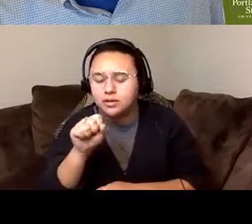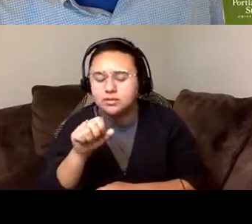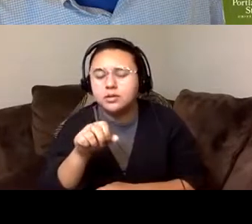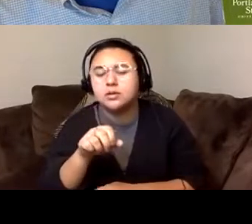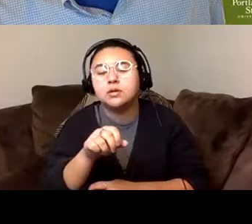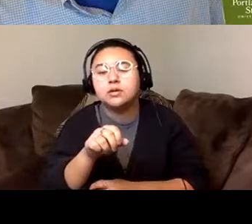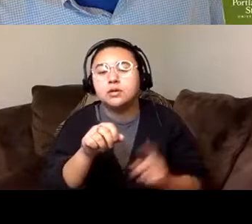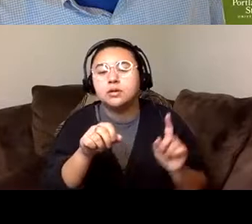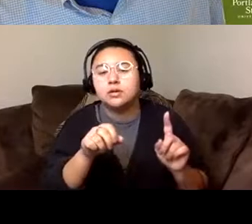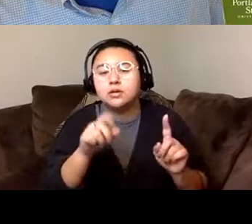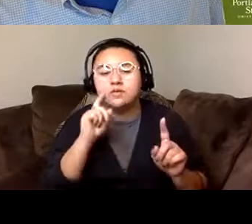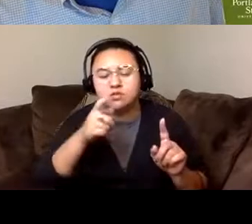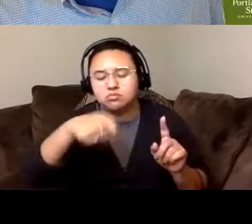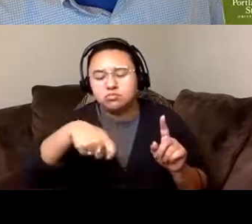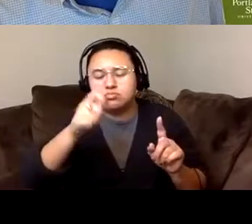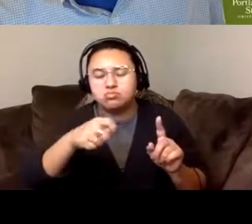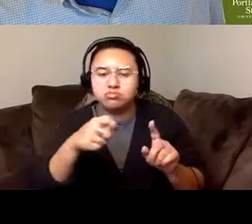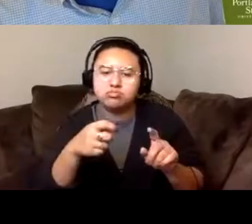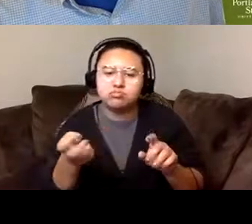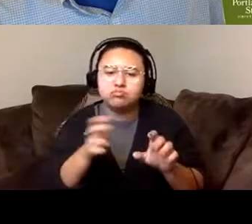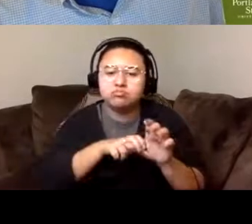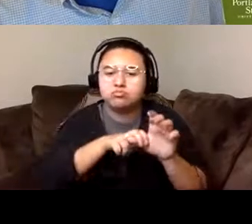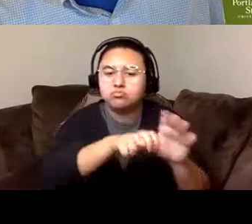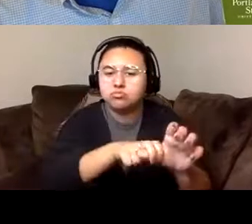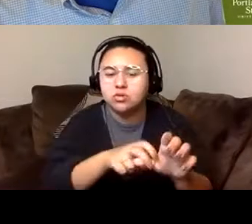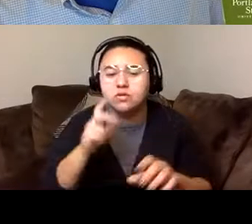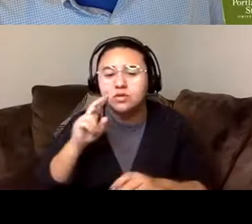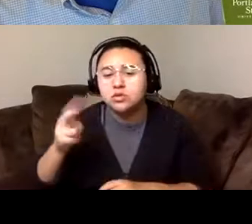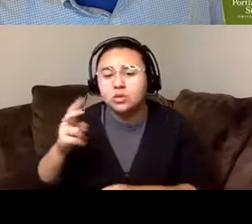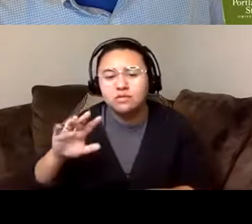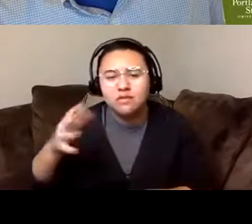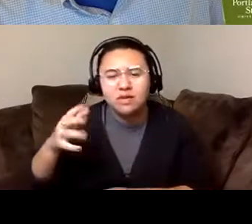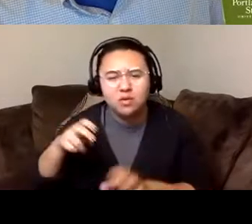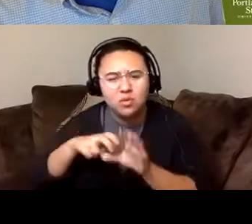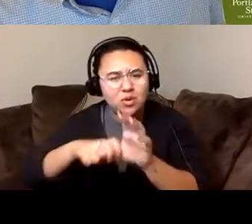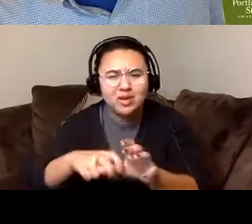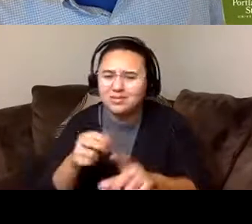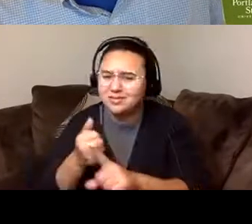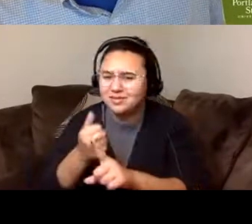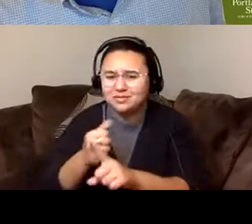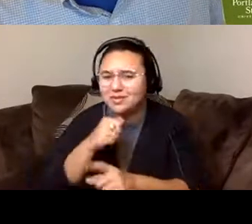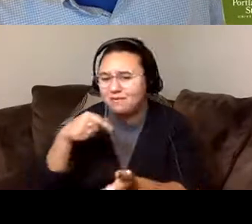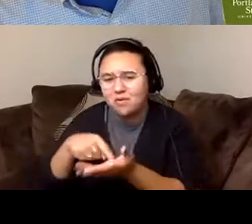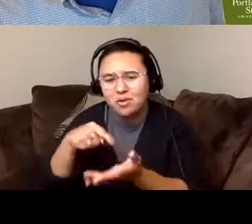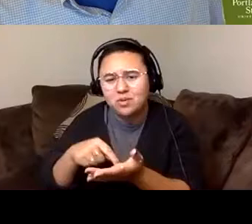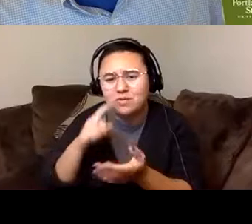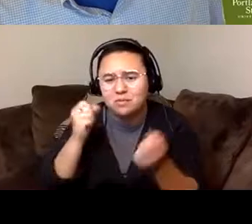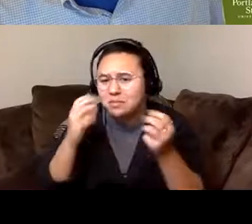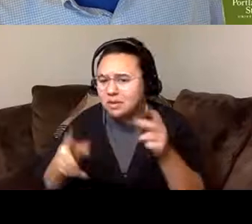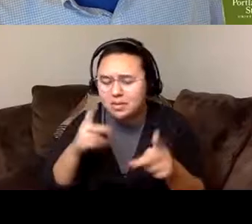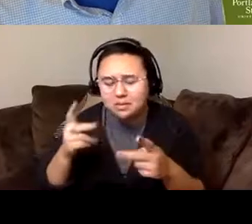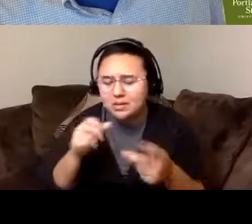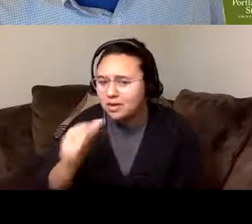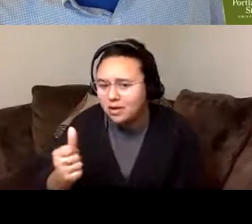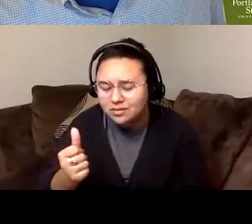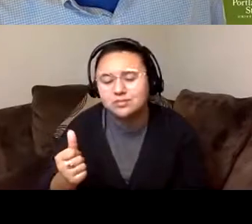affordable for folks to use where, you know, a $2 or $5 ride is just not going to be affordable for a lot of folks. I think